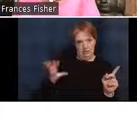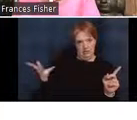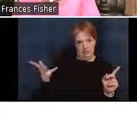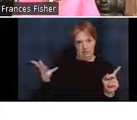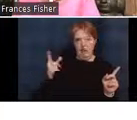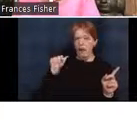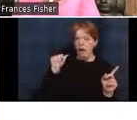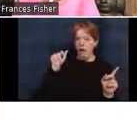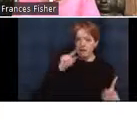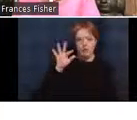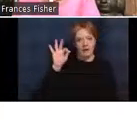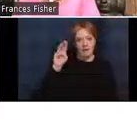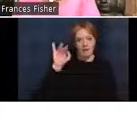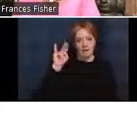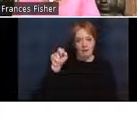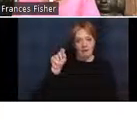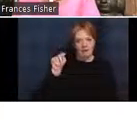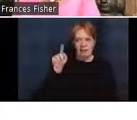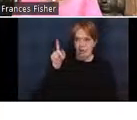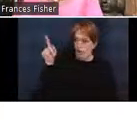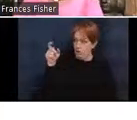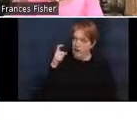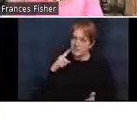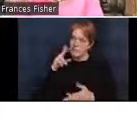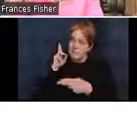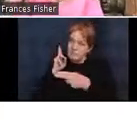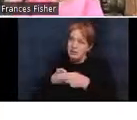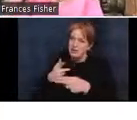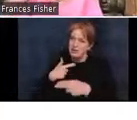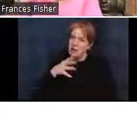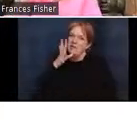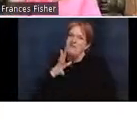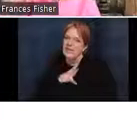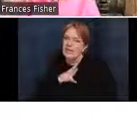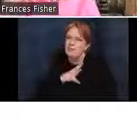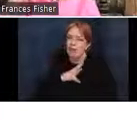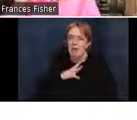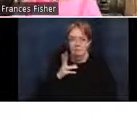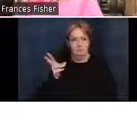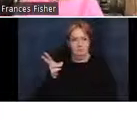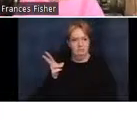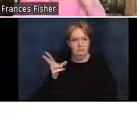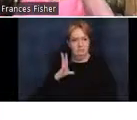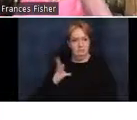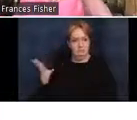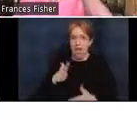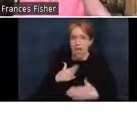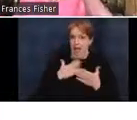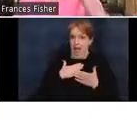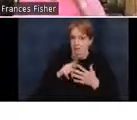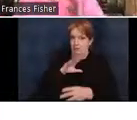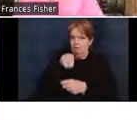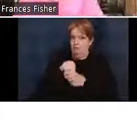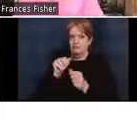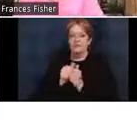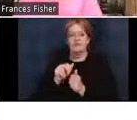objected to the fact that it had to be noted that she was a woman artist. However, she was very happy to be in the company of Louise